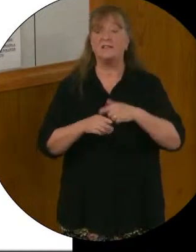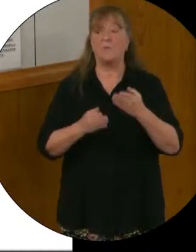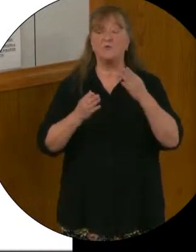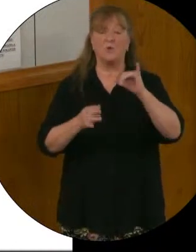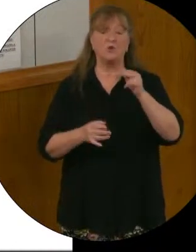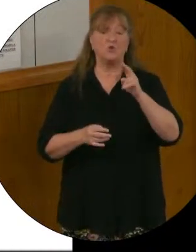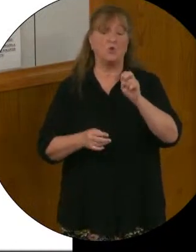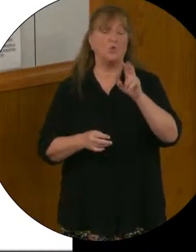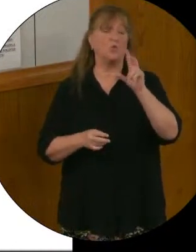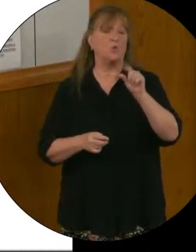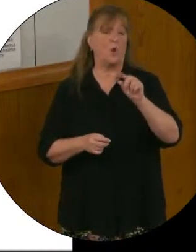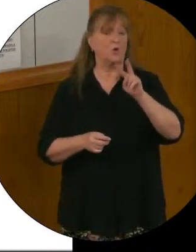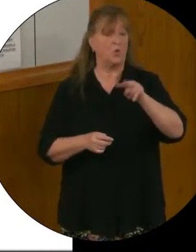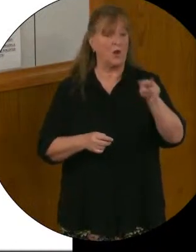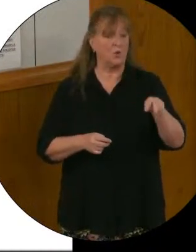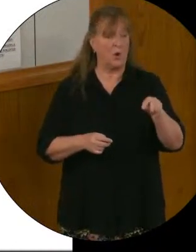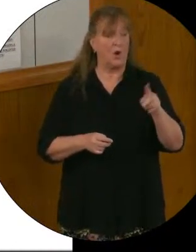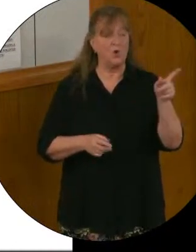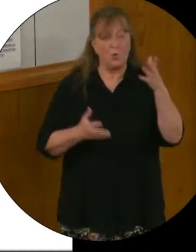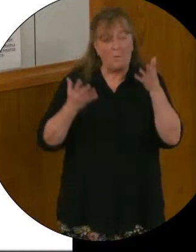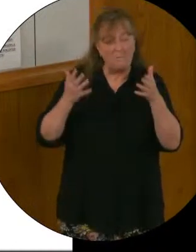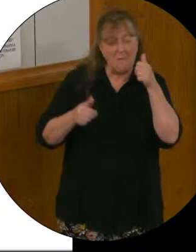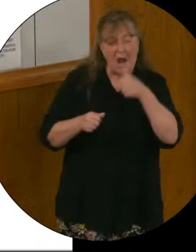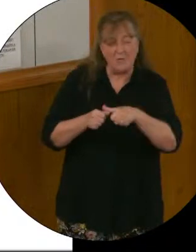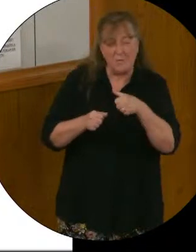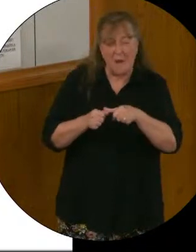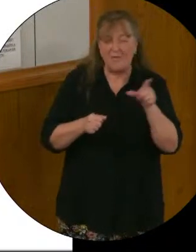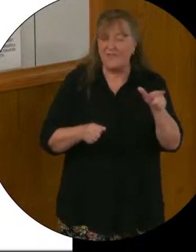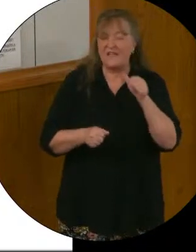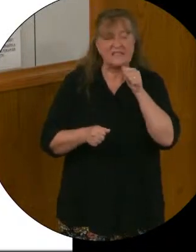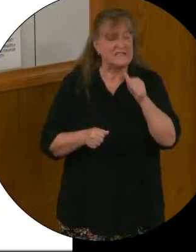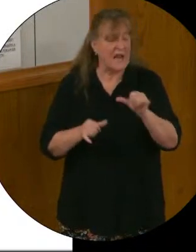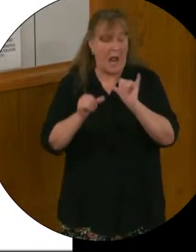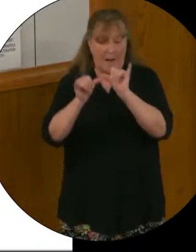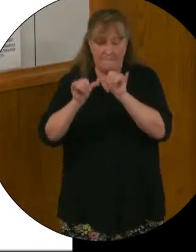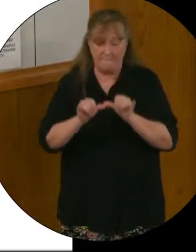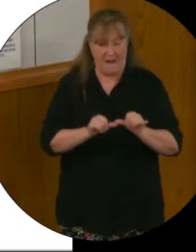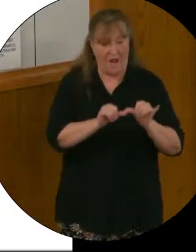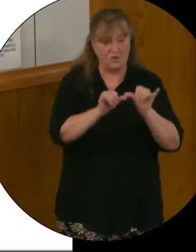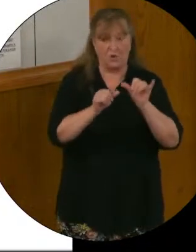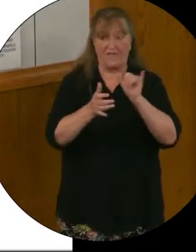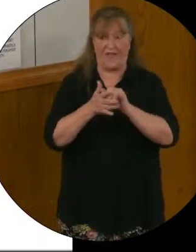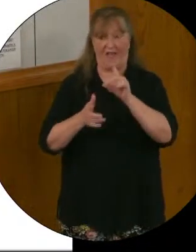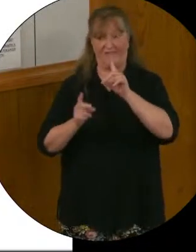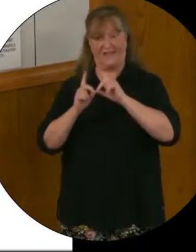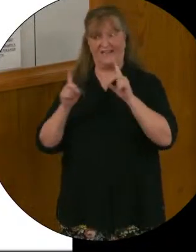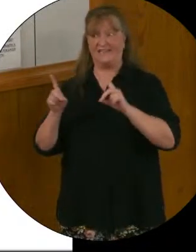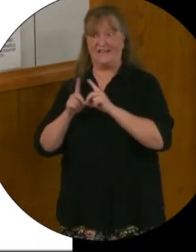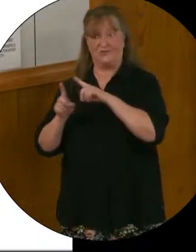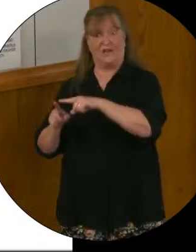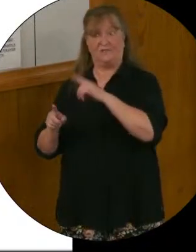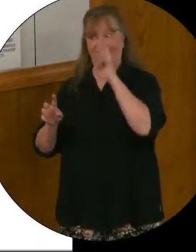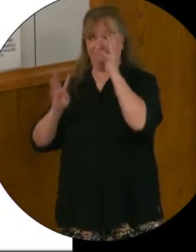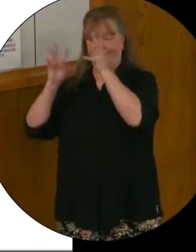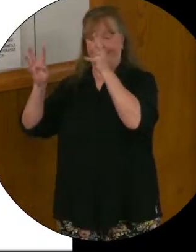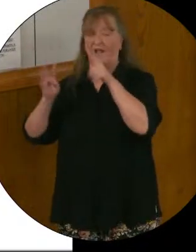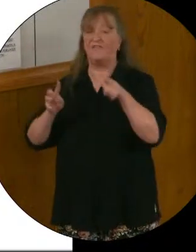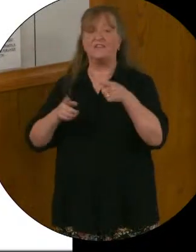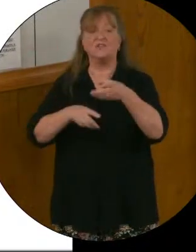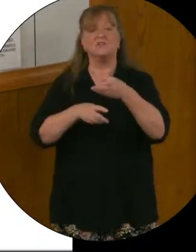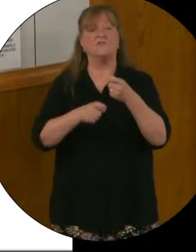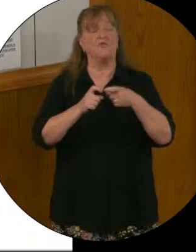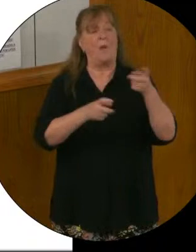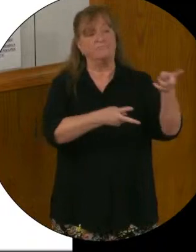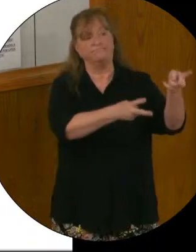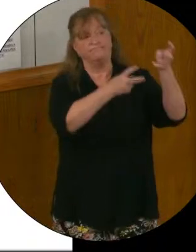of 2022, you may remember that this is not a metric that the district owns. This is an outside external metric.